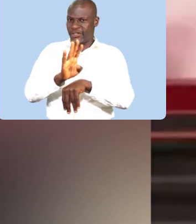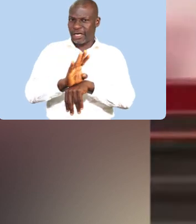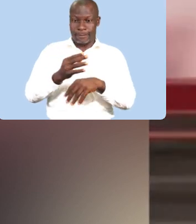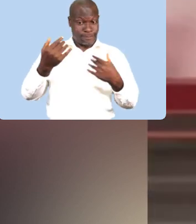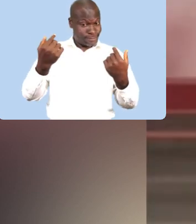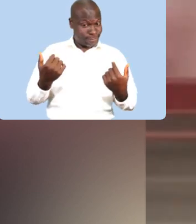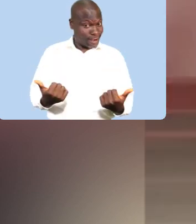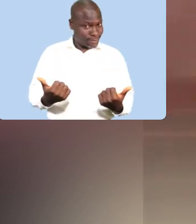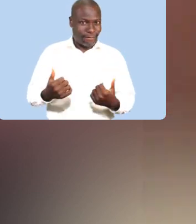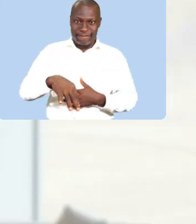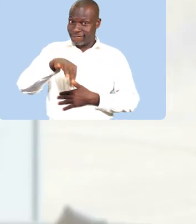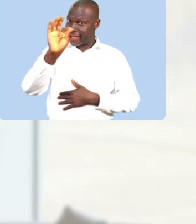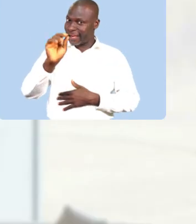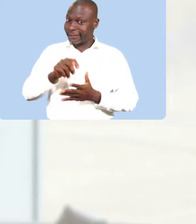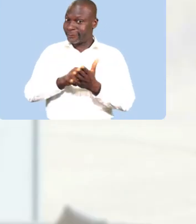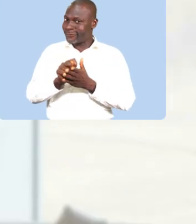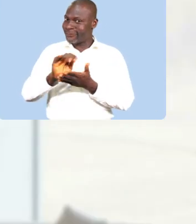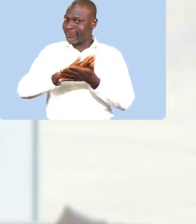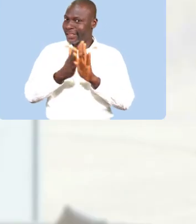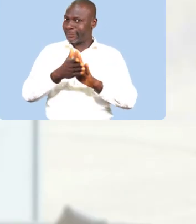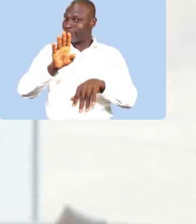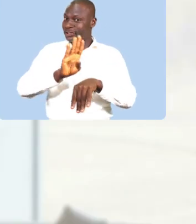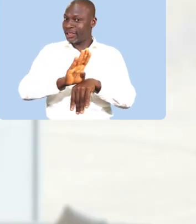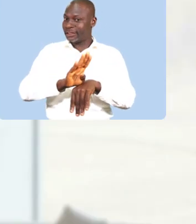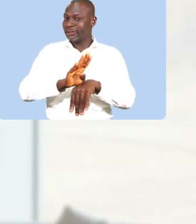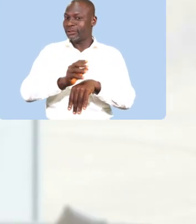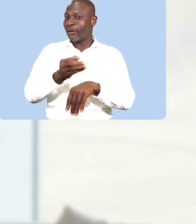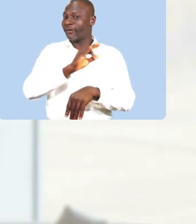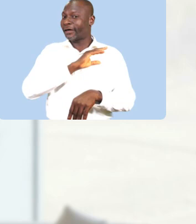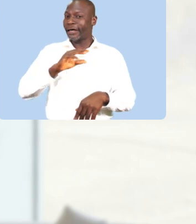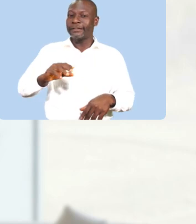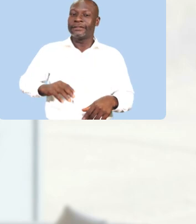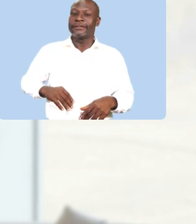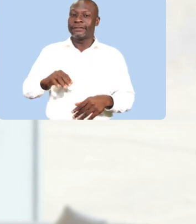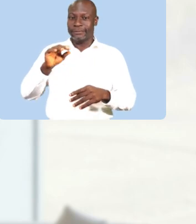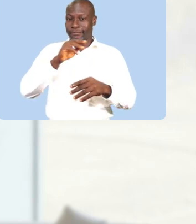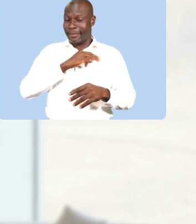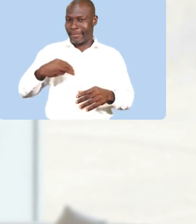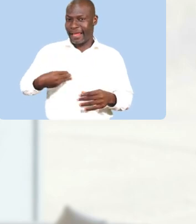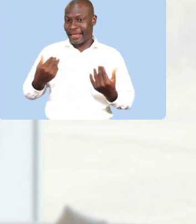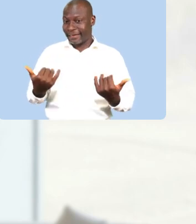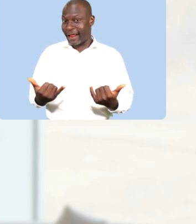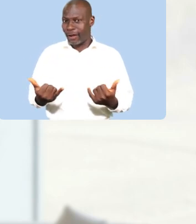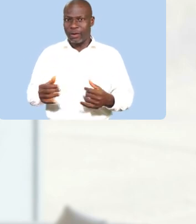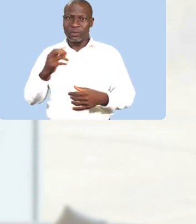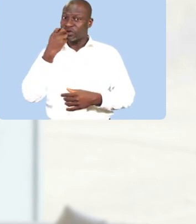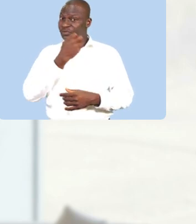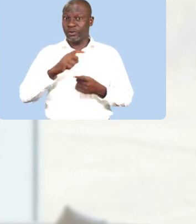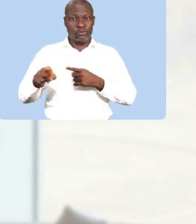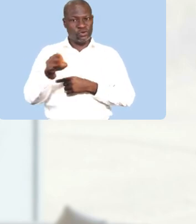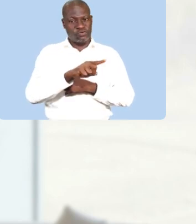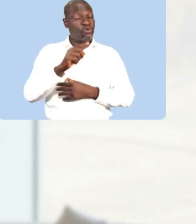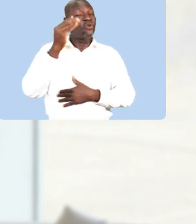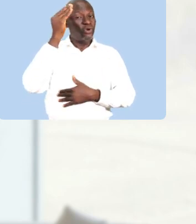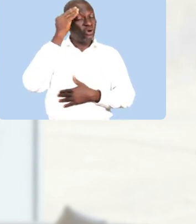no ababeye Church of Christ ni na obekasa ama ye hunu na ada ahodwo a ye so called prophet